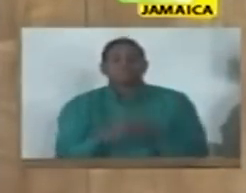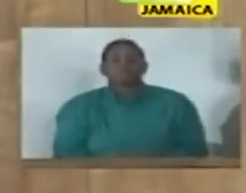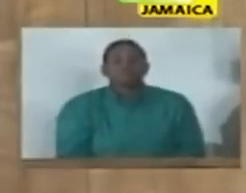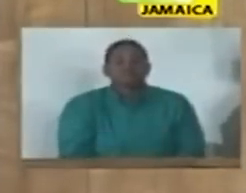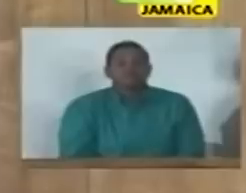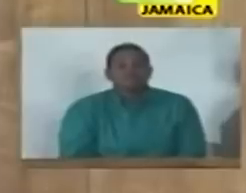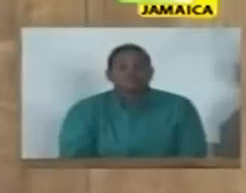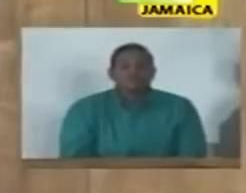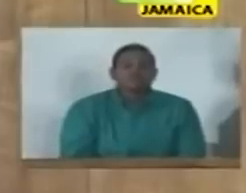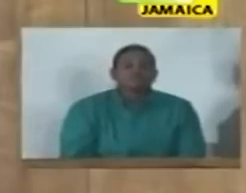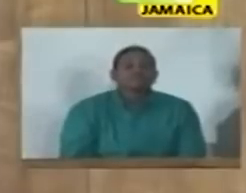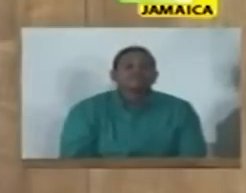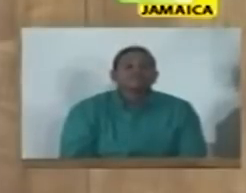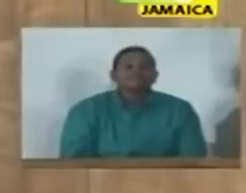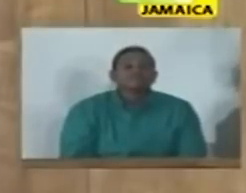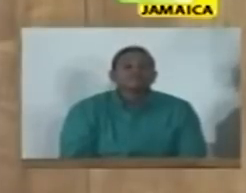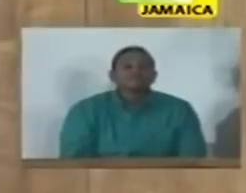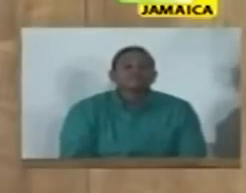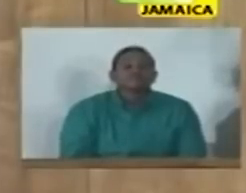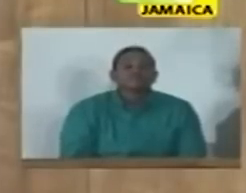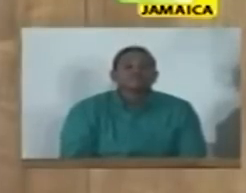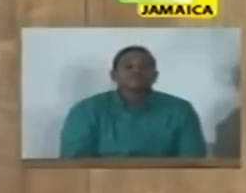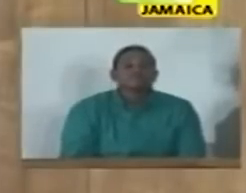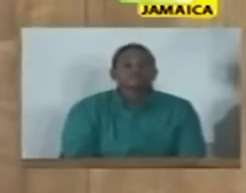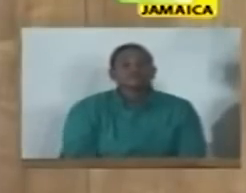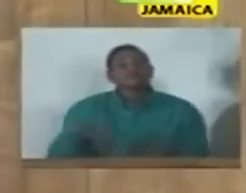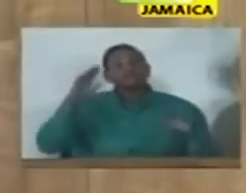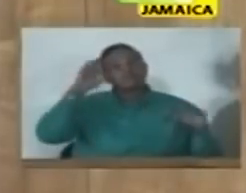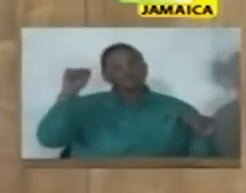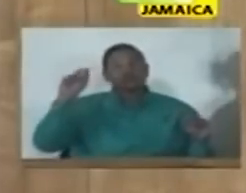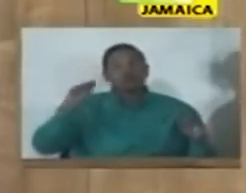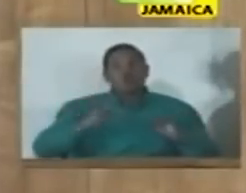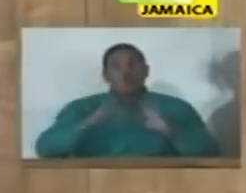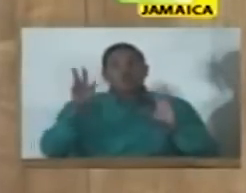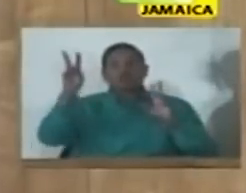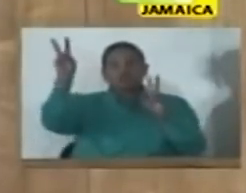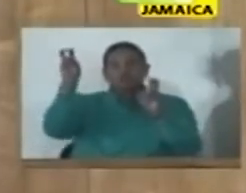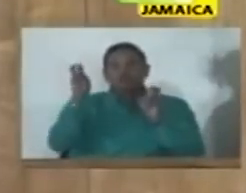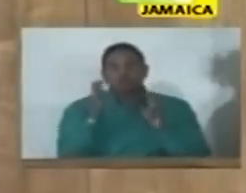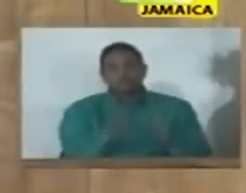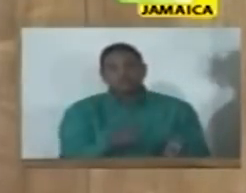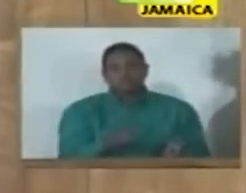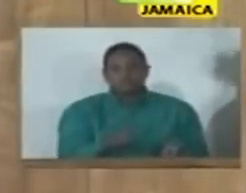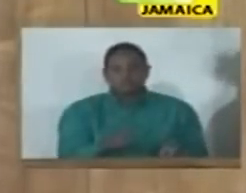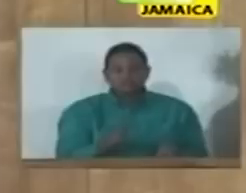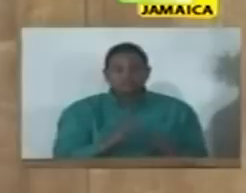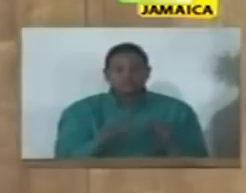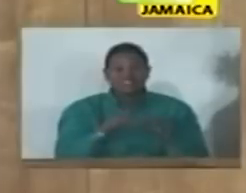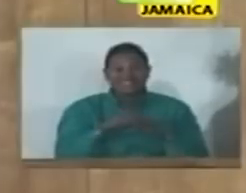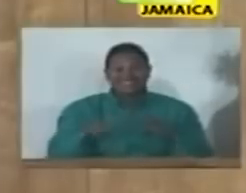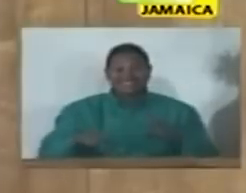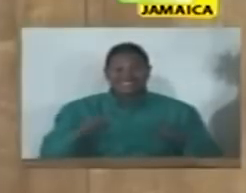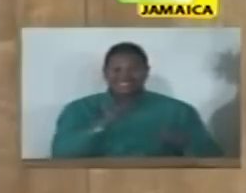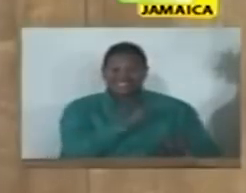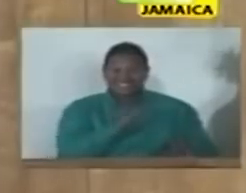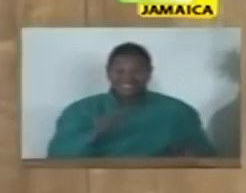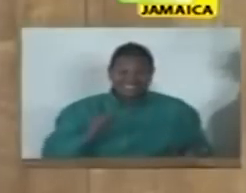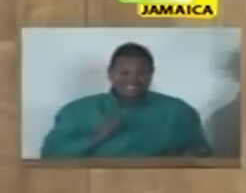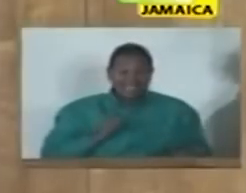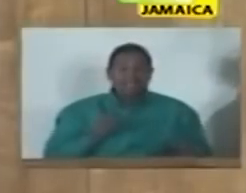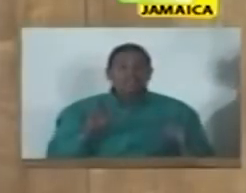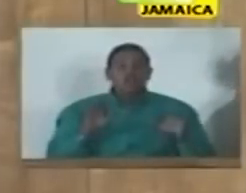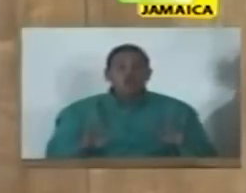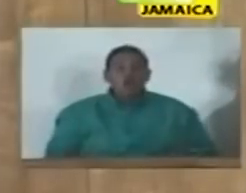Mr. President, obviously we copied this from somewhere else. But in this chamber,